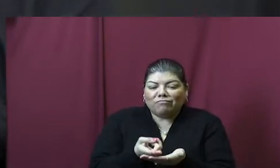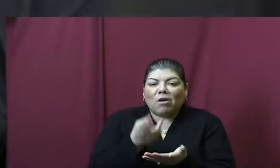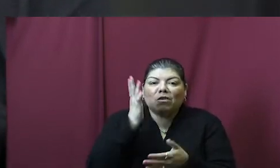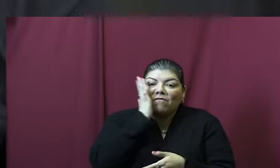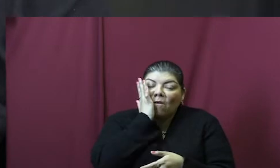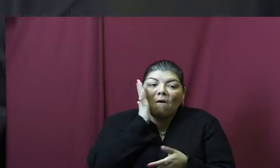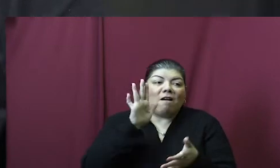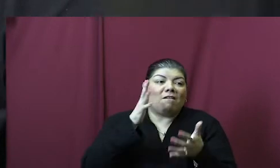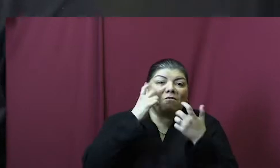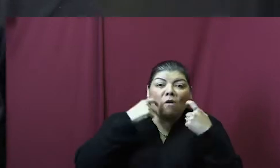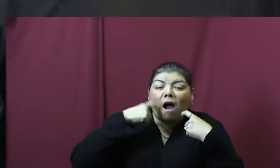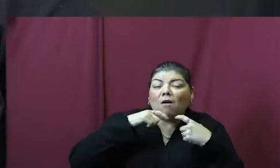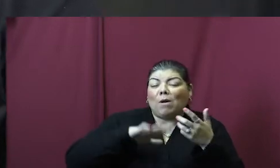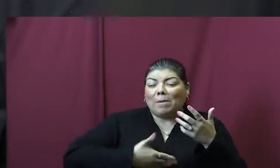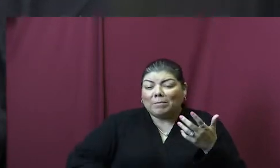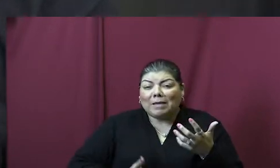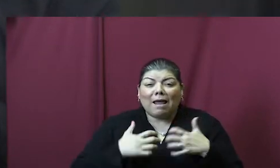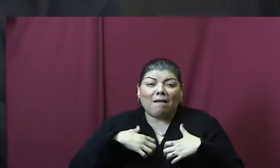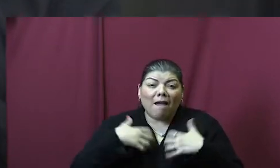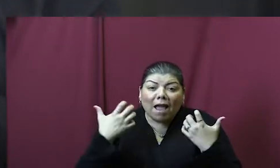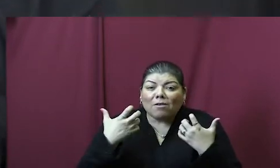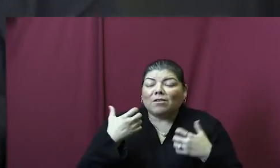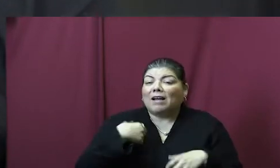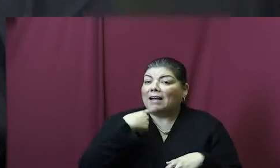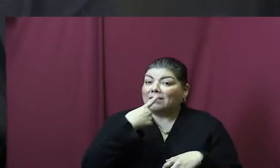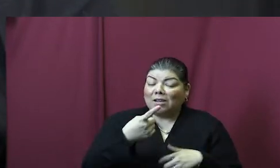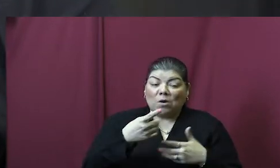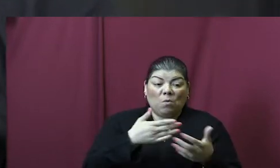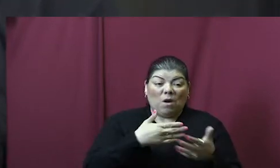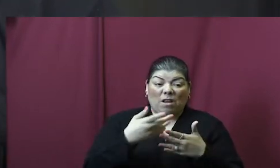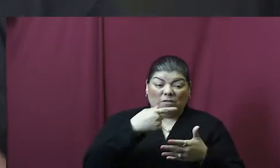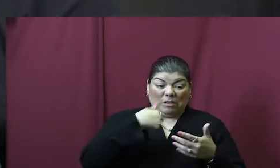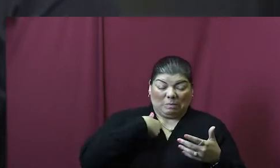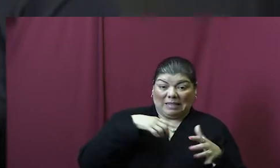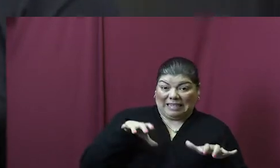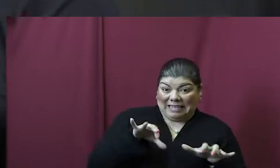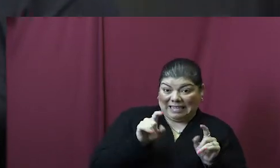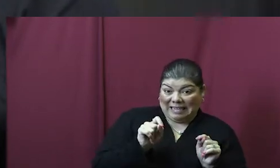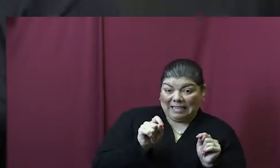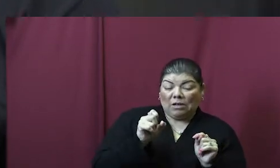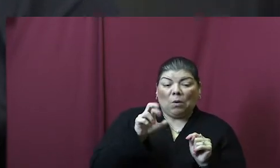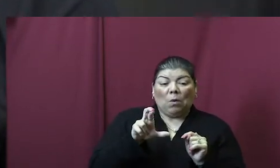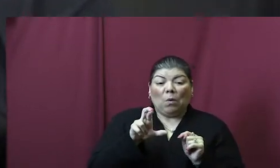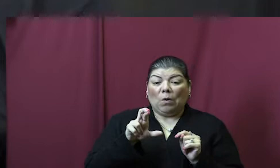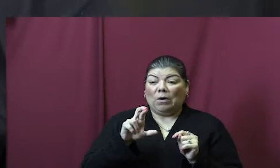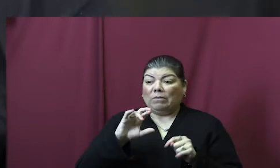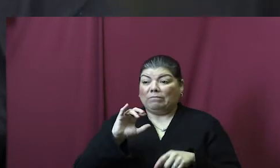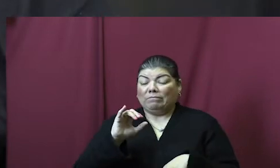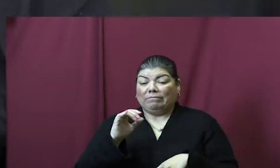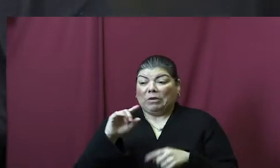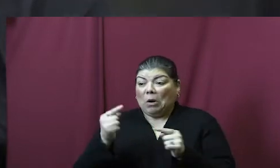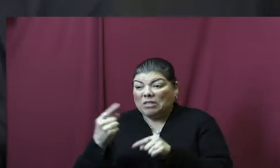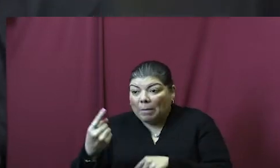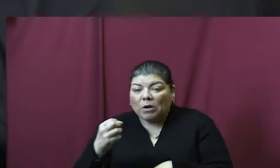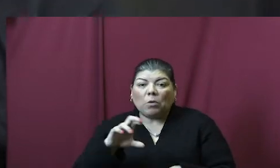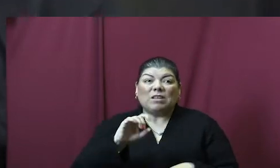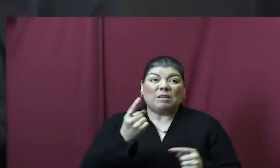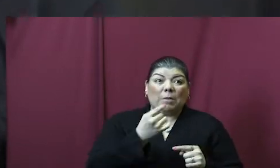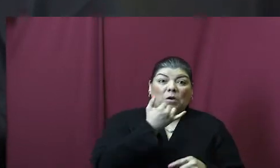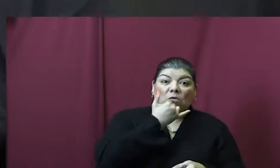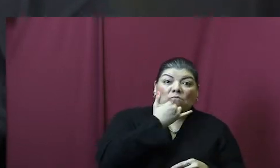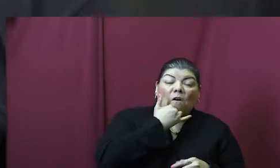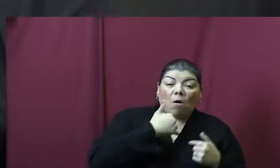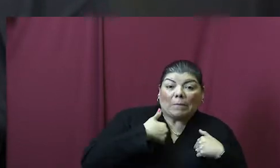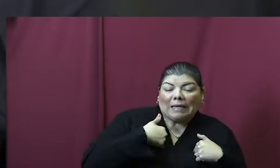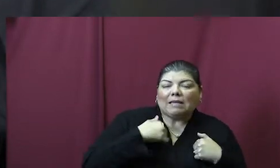cried when I've been upset, when I've been angry. Like I said, whether it was me that did a wrong or somebody had